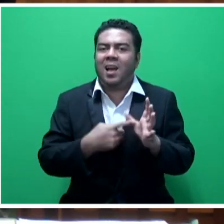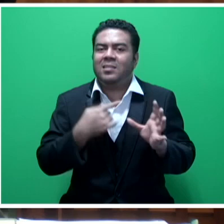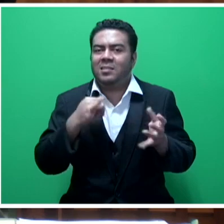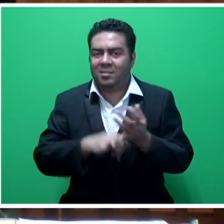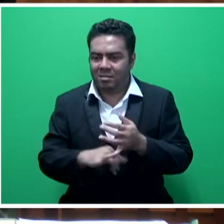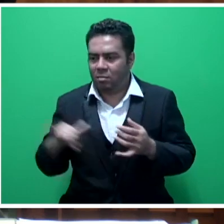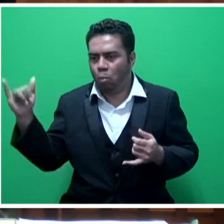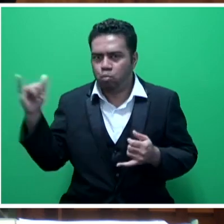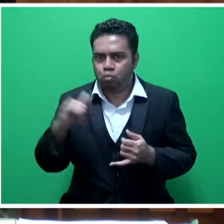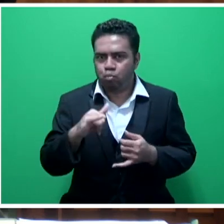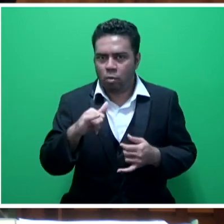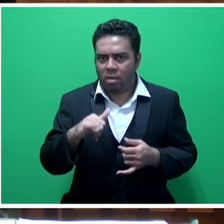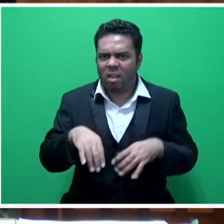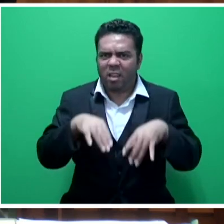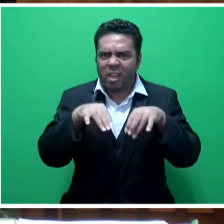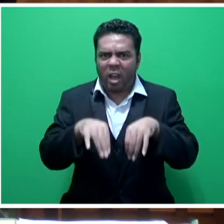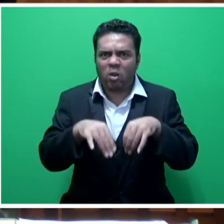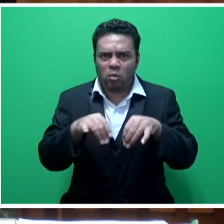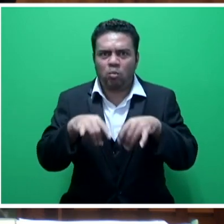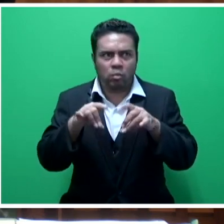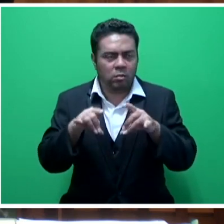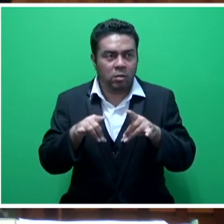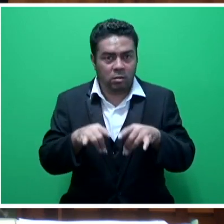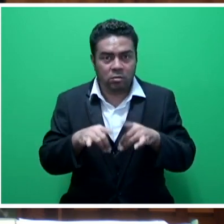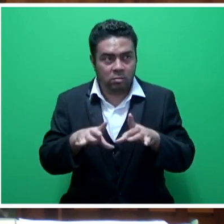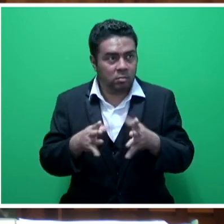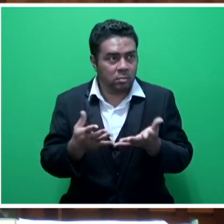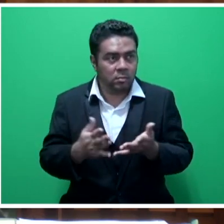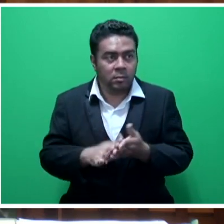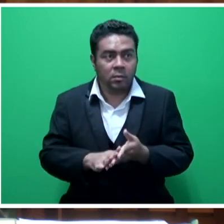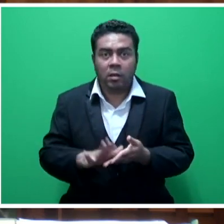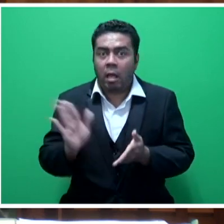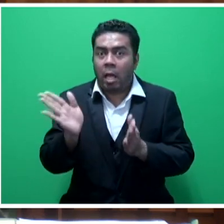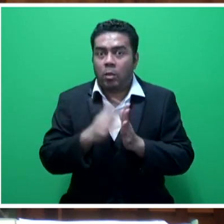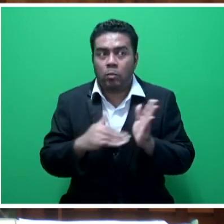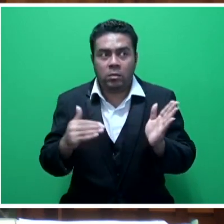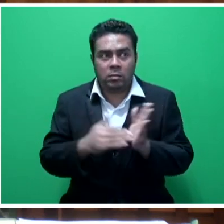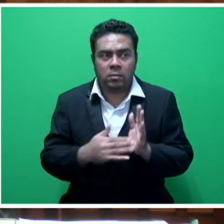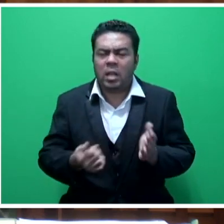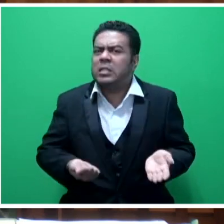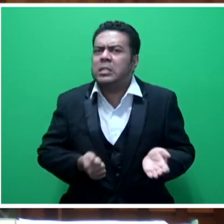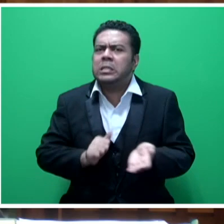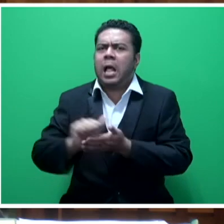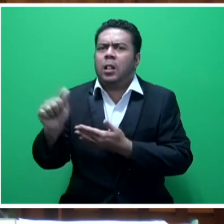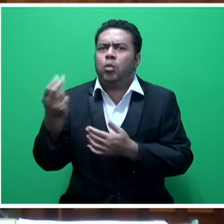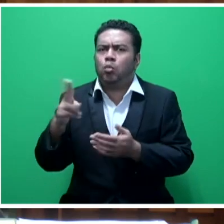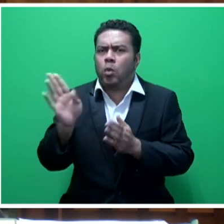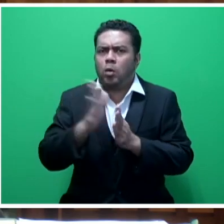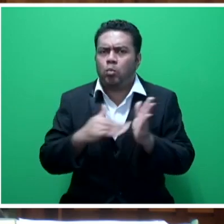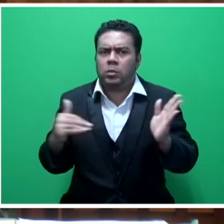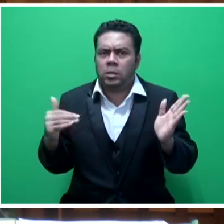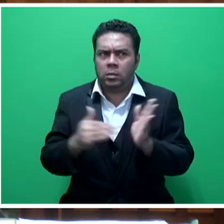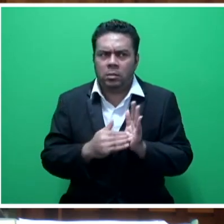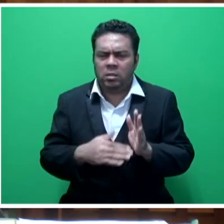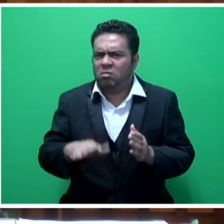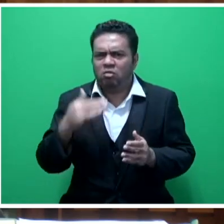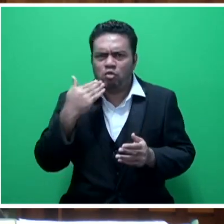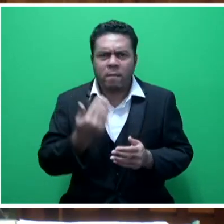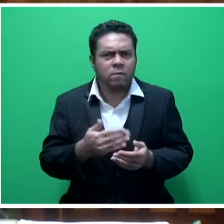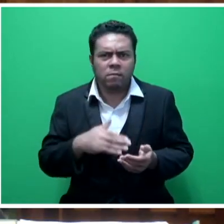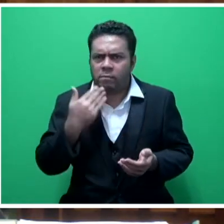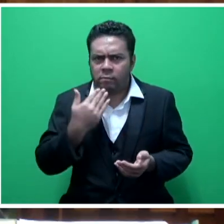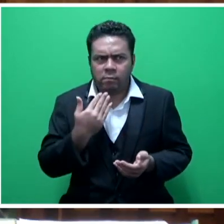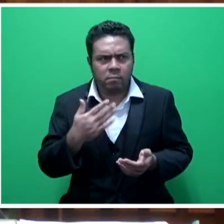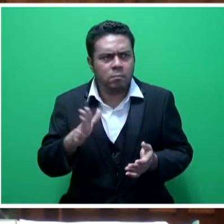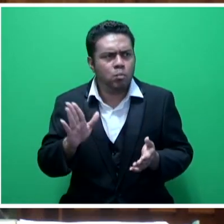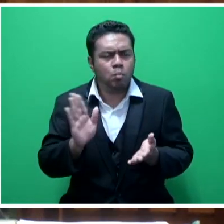or Air New Zealand. I heard one of the supporters on the other day on social media saying, sell it to Air New Zealand. It's shameful.